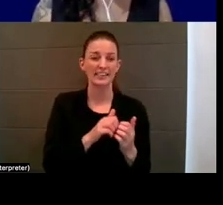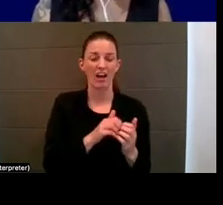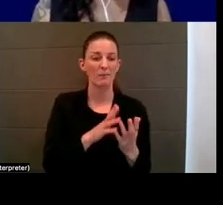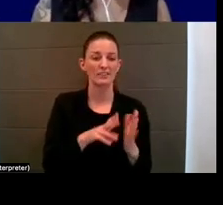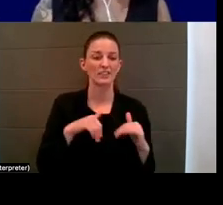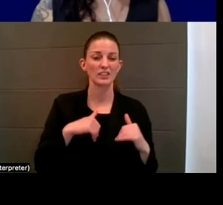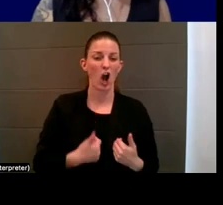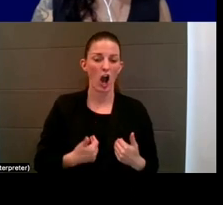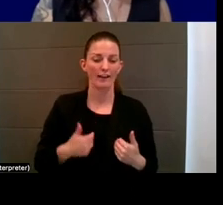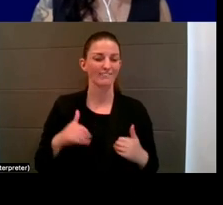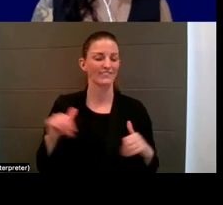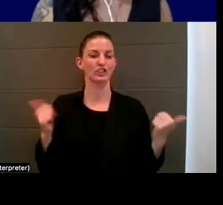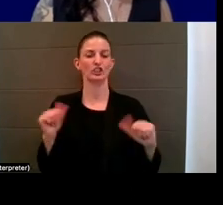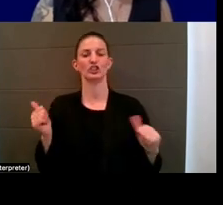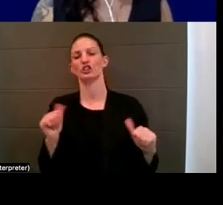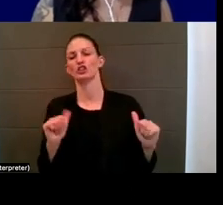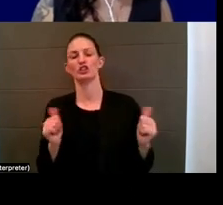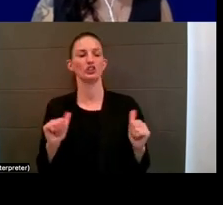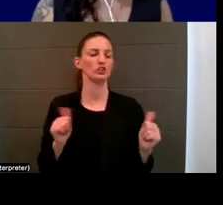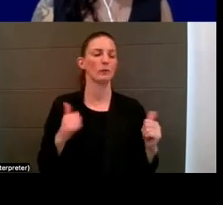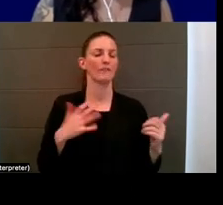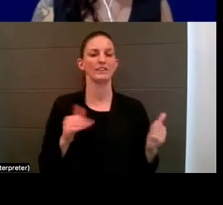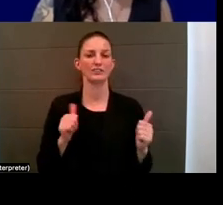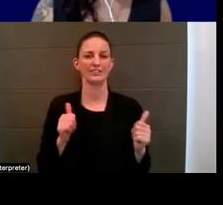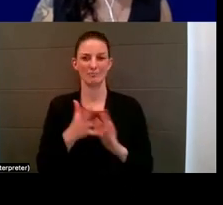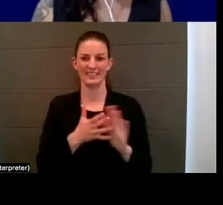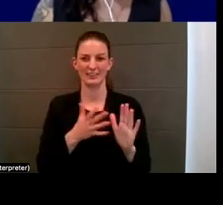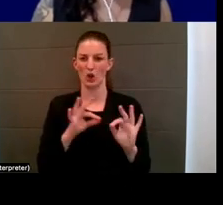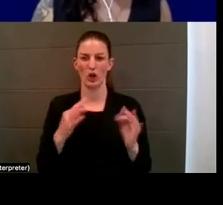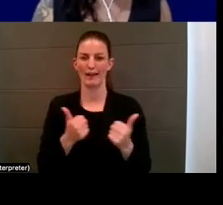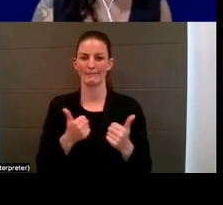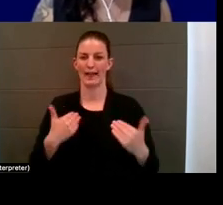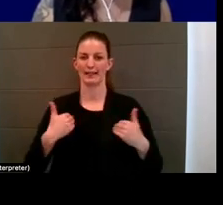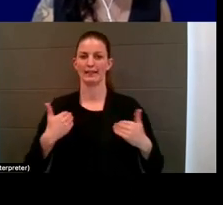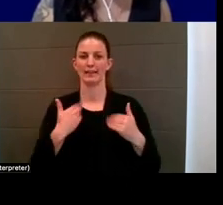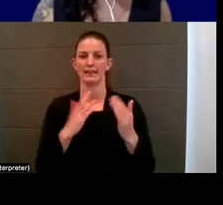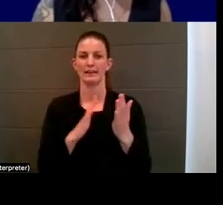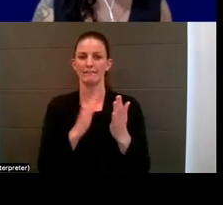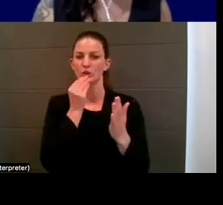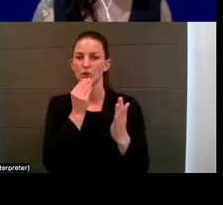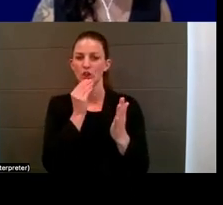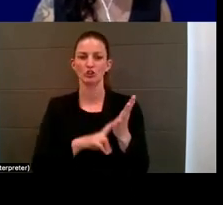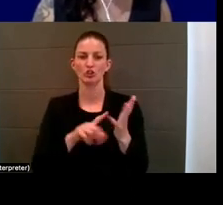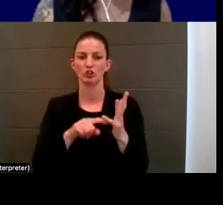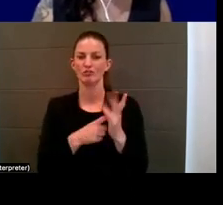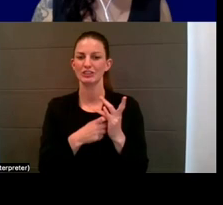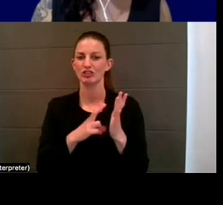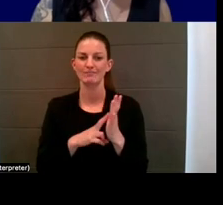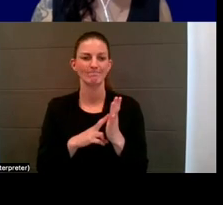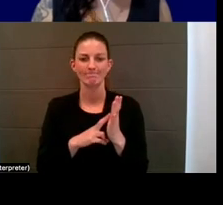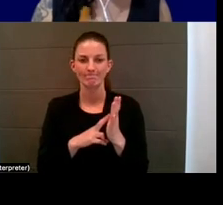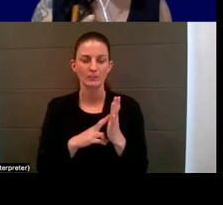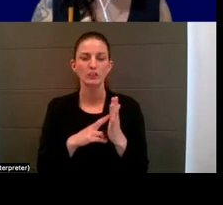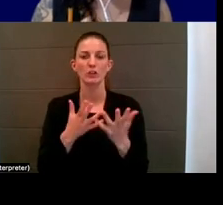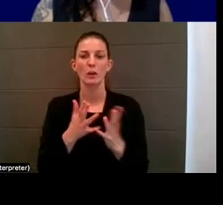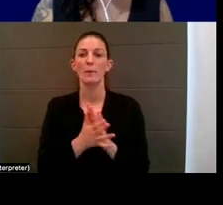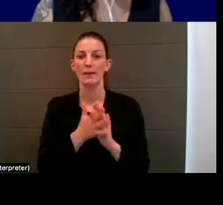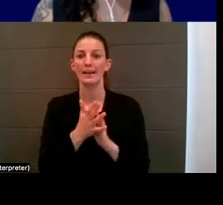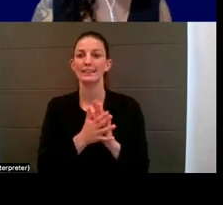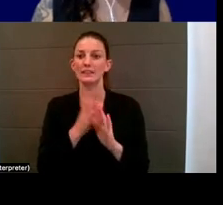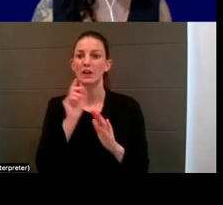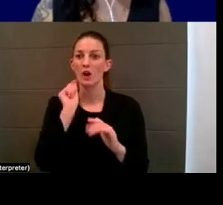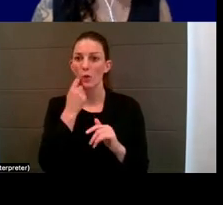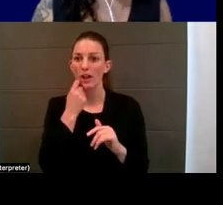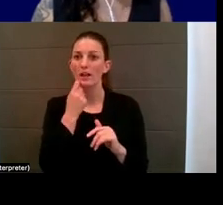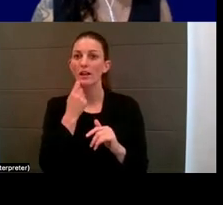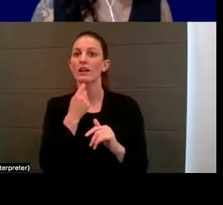positive practice. And so we would give purees at the beginning, a couple of spoons to warm the child up and get them comfortable and used to